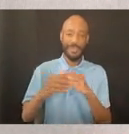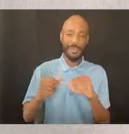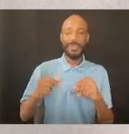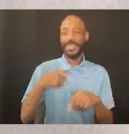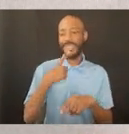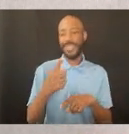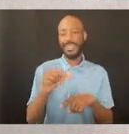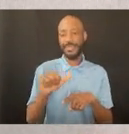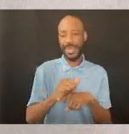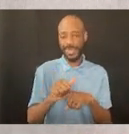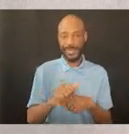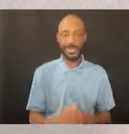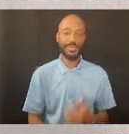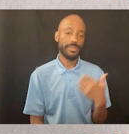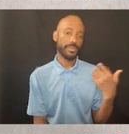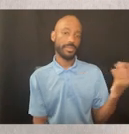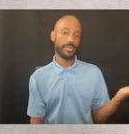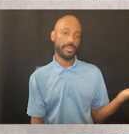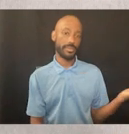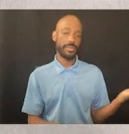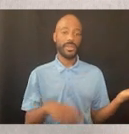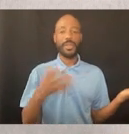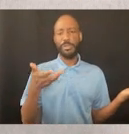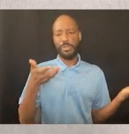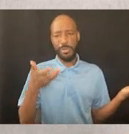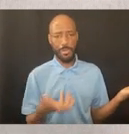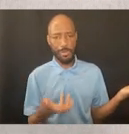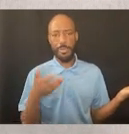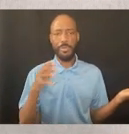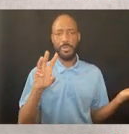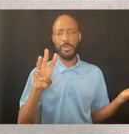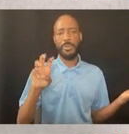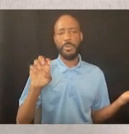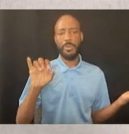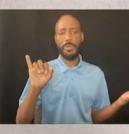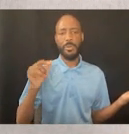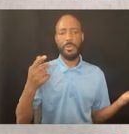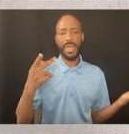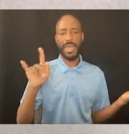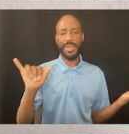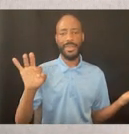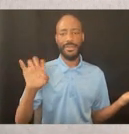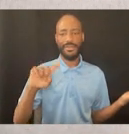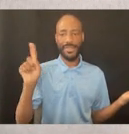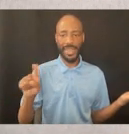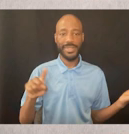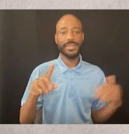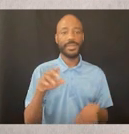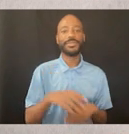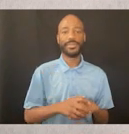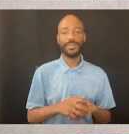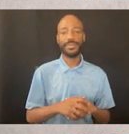Warfield Hats, Figure 1, The Weighty Fez. The materials are black jersey scripts, or tea